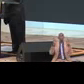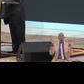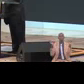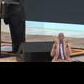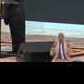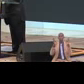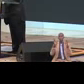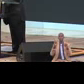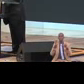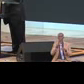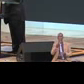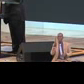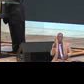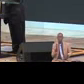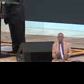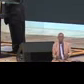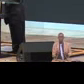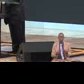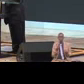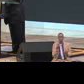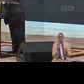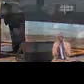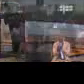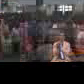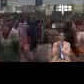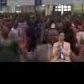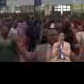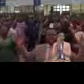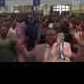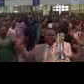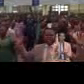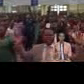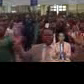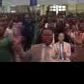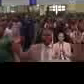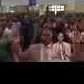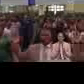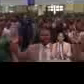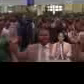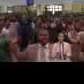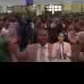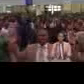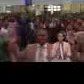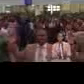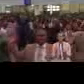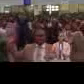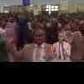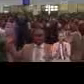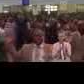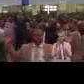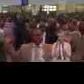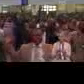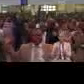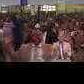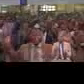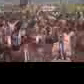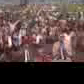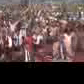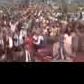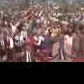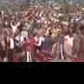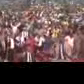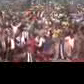Triumphant. Never to be defeated again. In Jesus' name